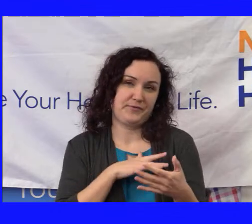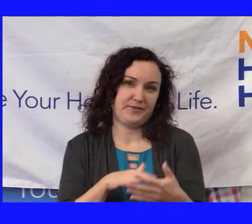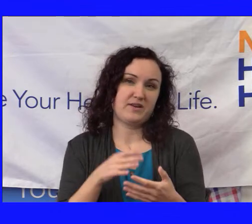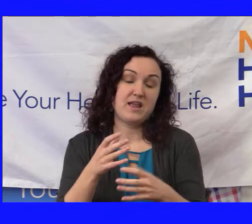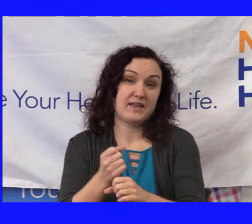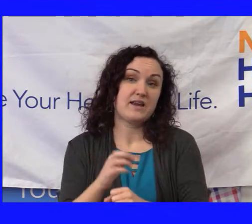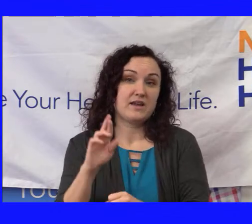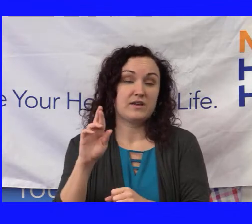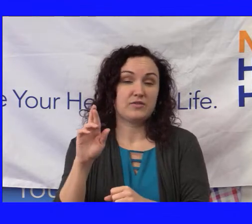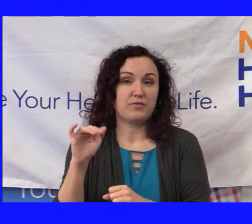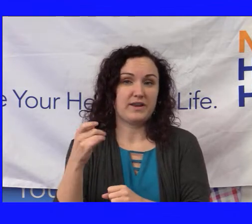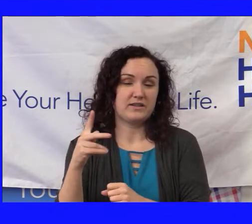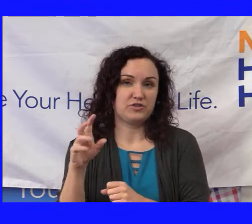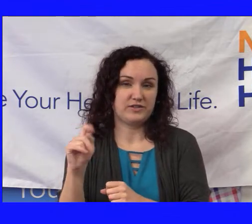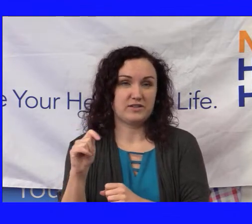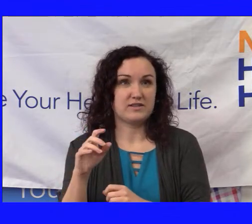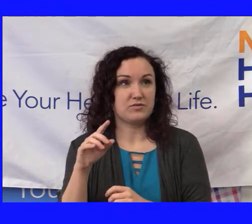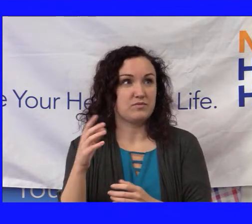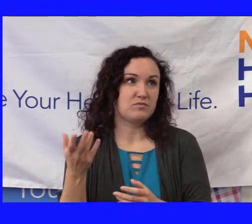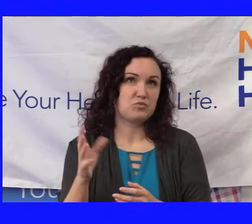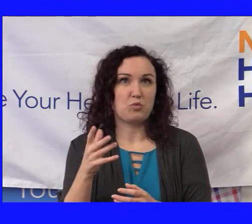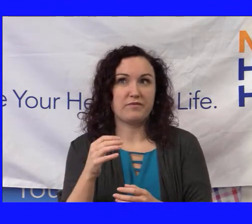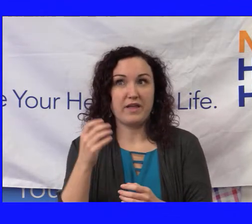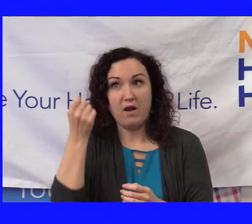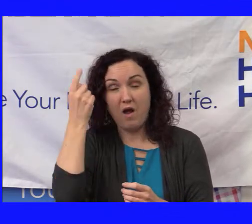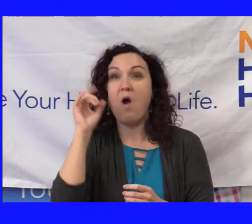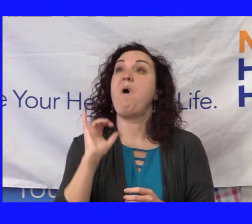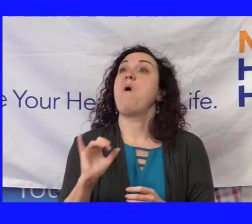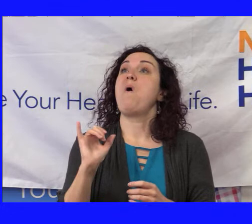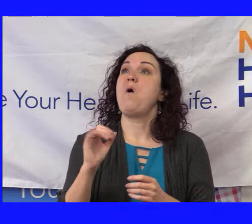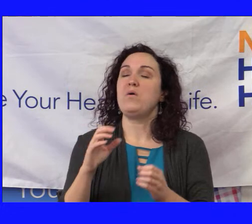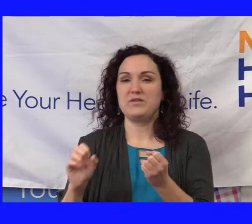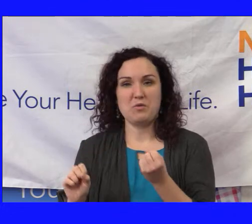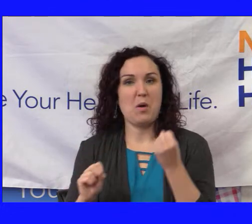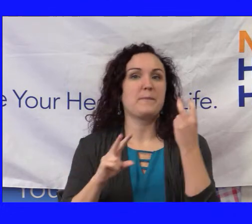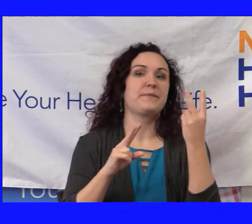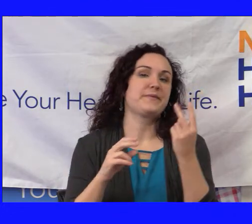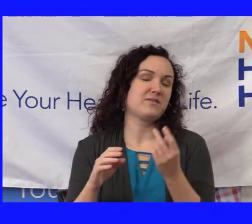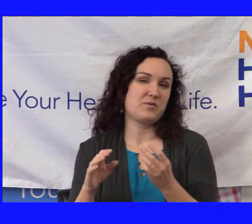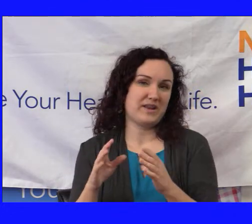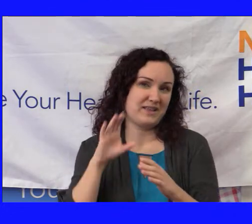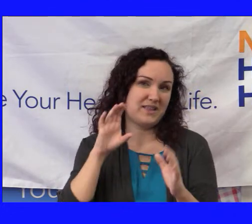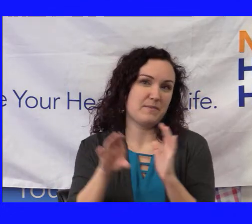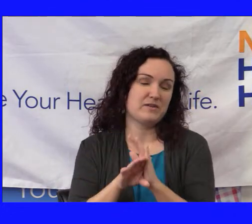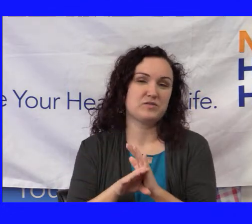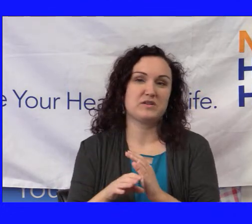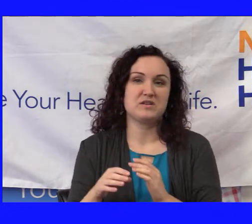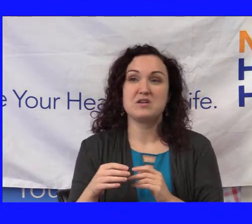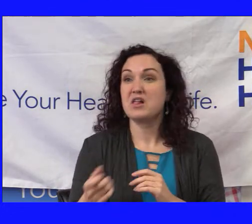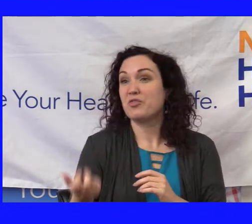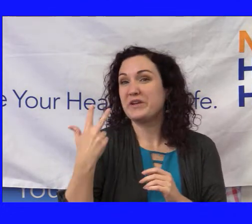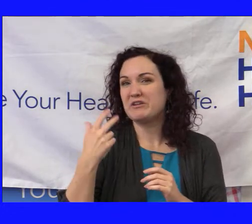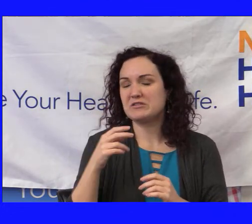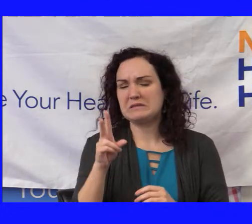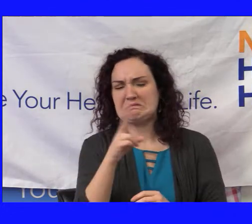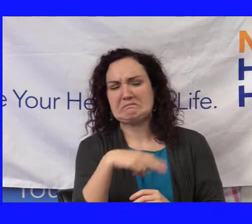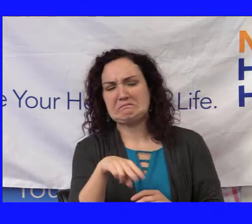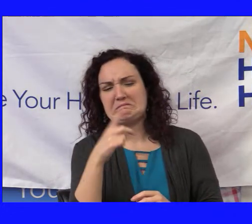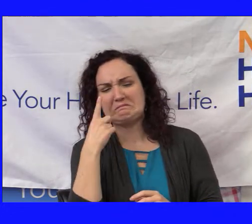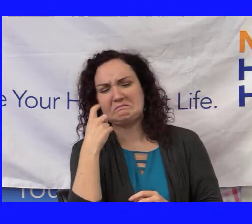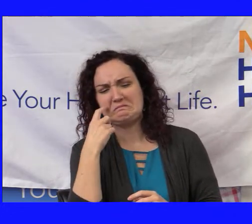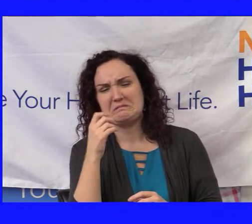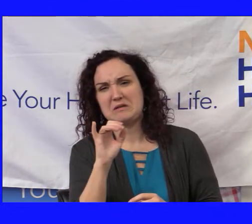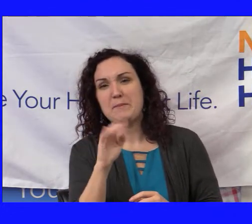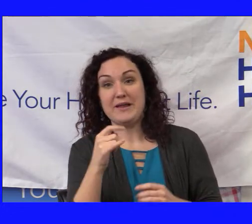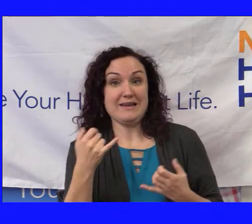the radiologists sort of that aha moment of bringing maybe an image about 3 years ago that could have been questionable, and just bringing that to their